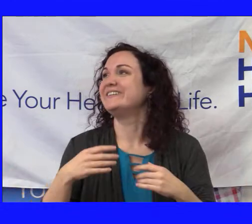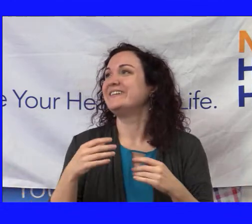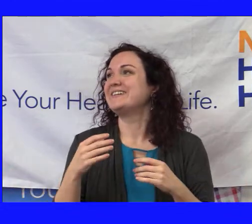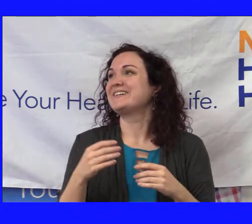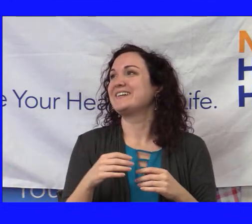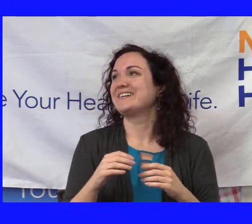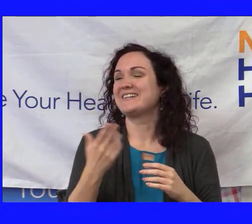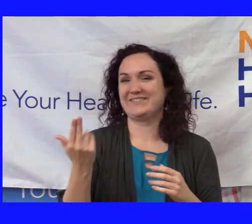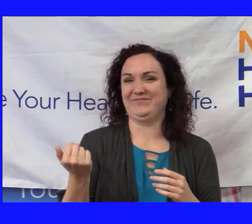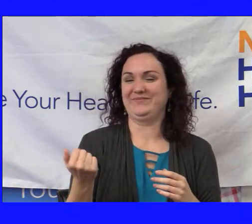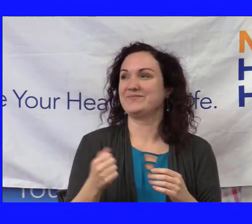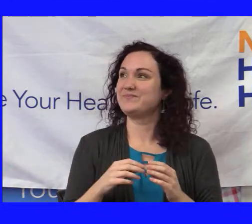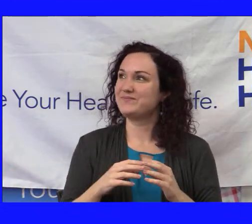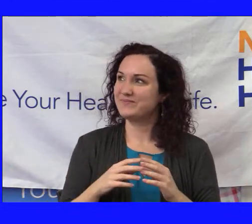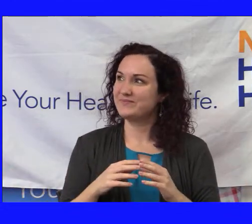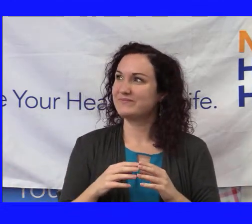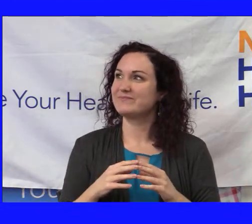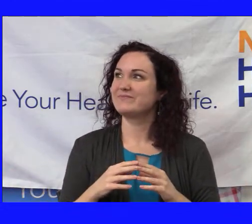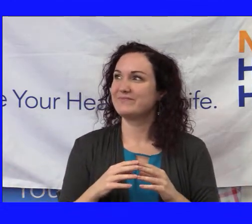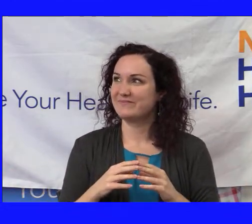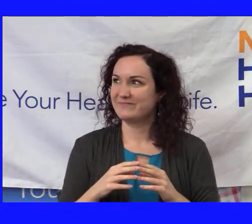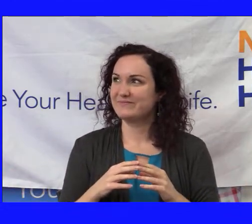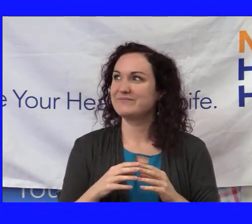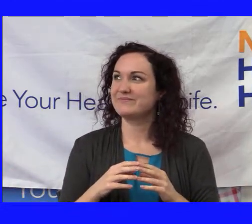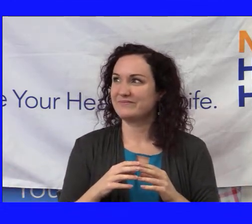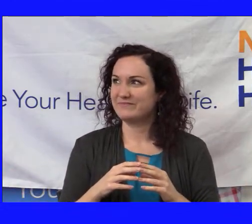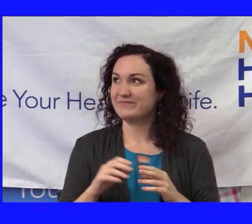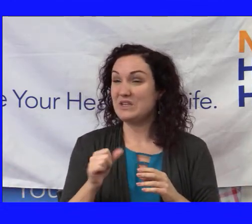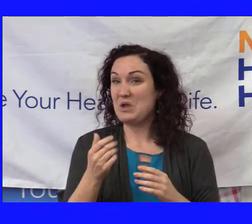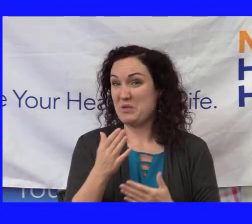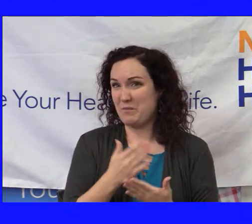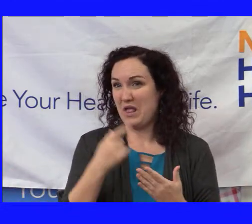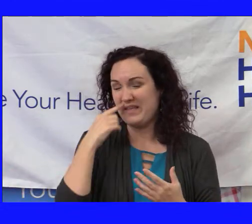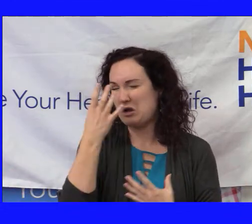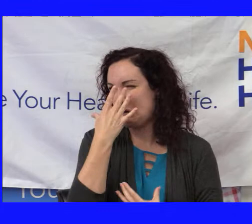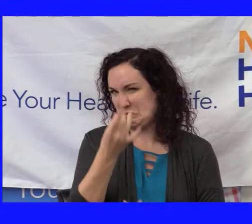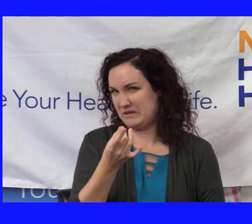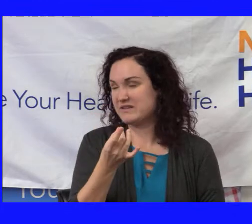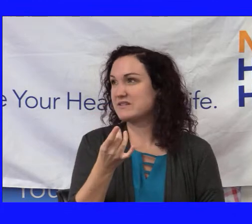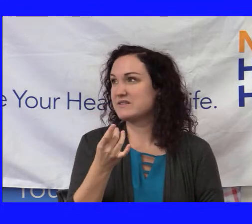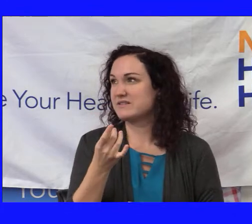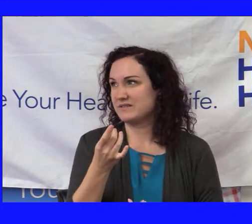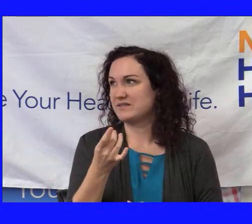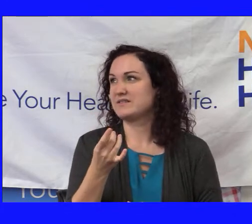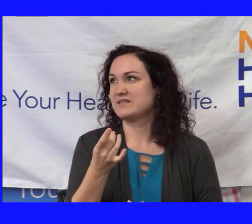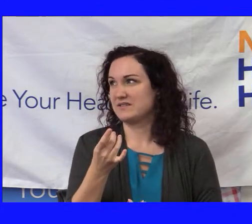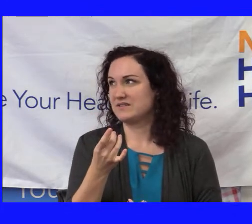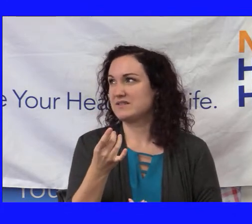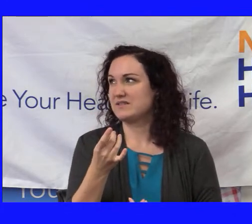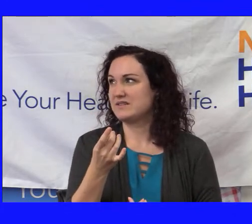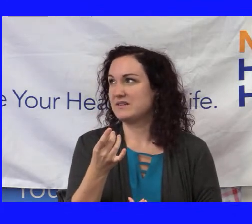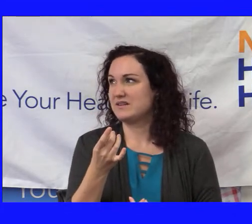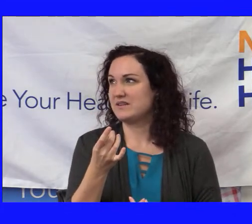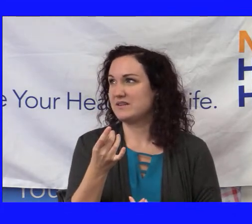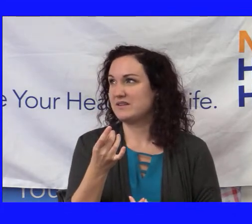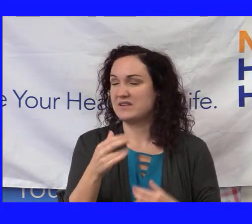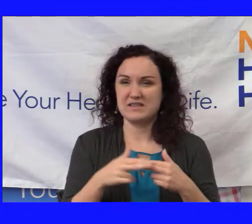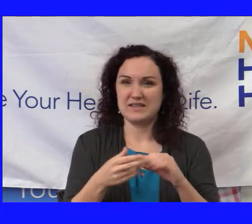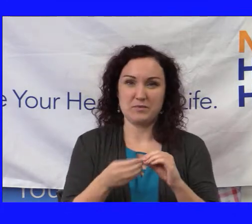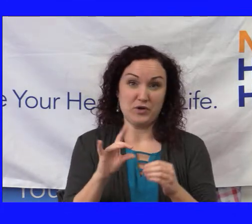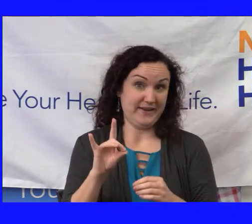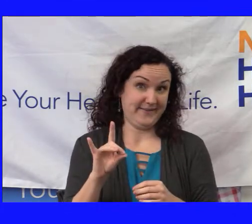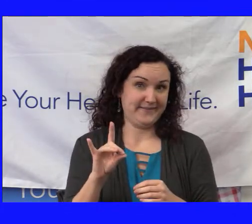other part that I think it would be interesting, and I really appreciate the slide number 8, where it